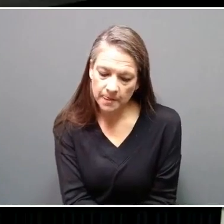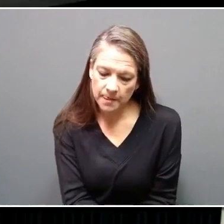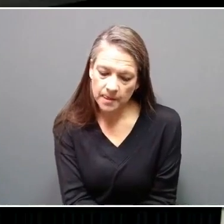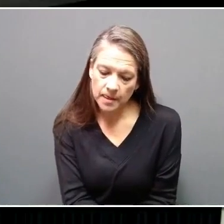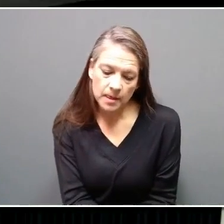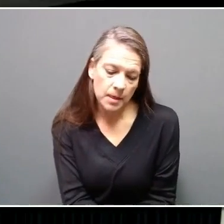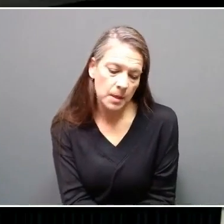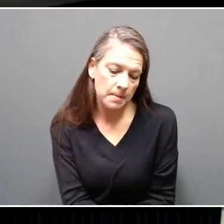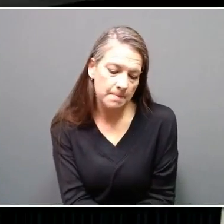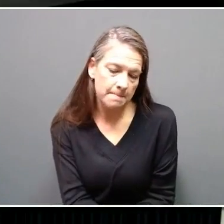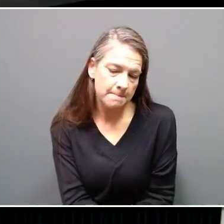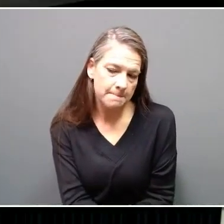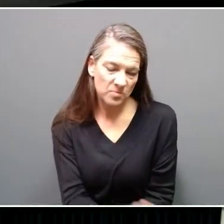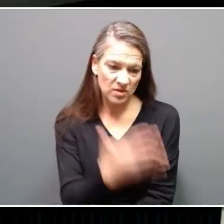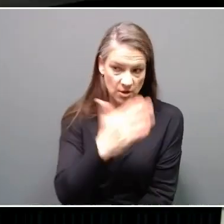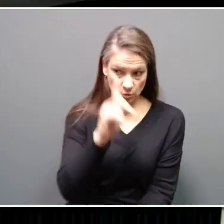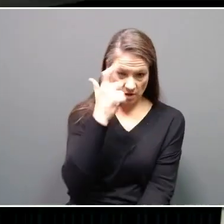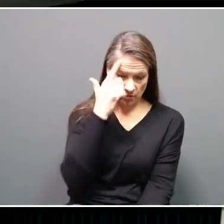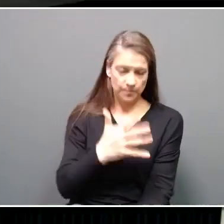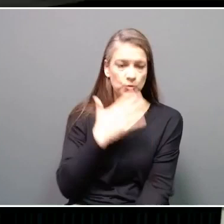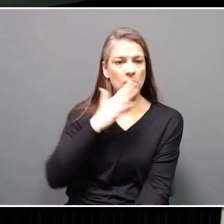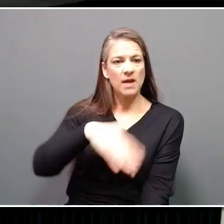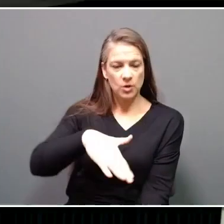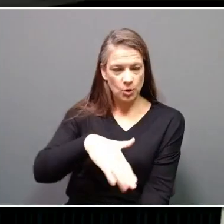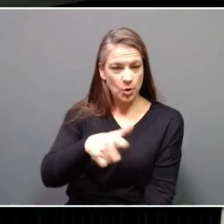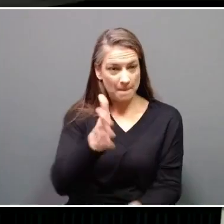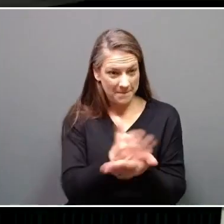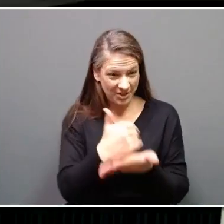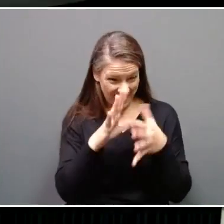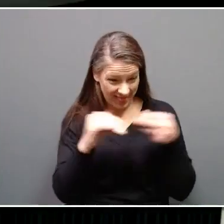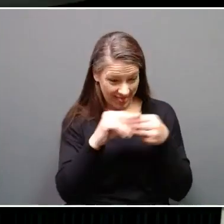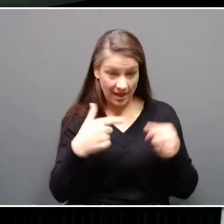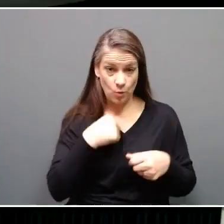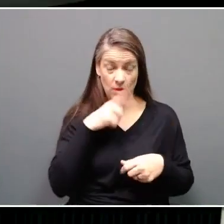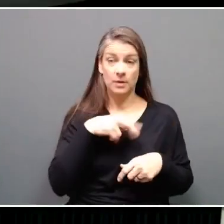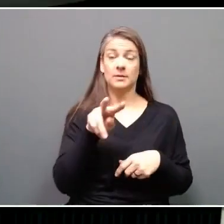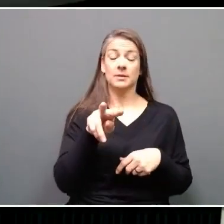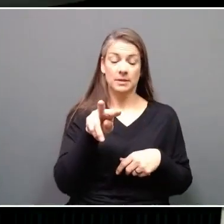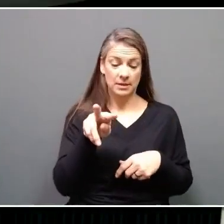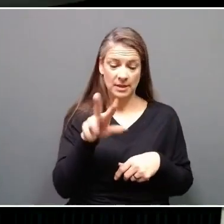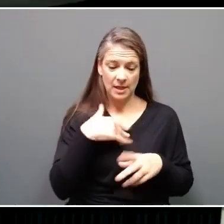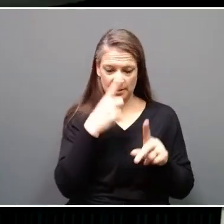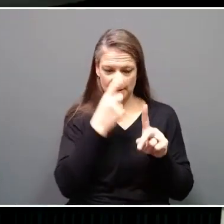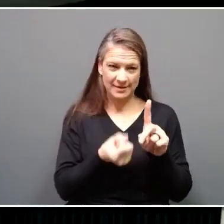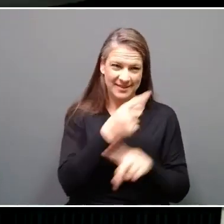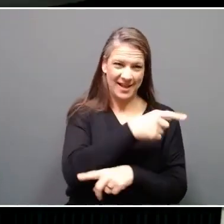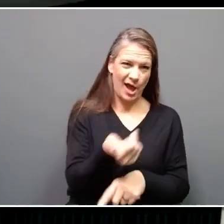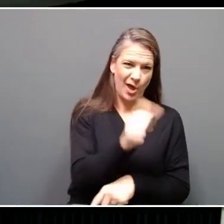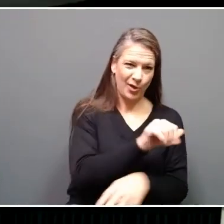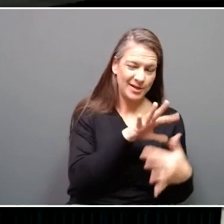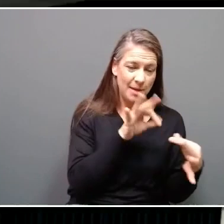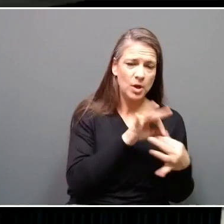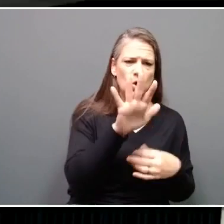Thank you, Governor. Good afternoon. All this budget talk has my head swimming, so I'm going to ask you about something different, if you don't mind. Your 6-year